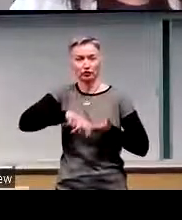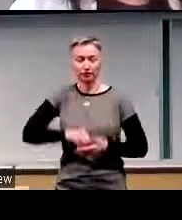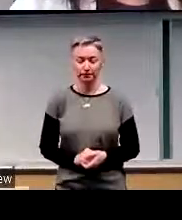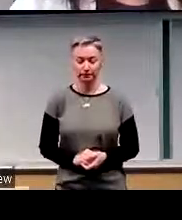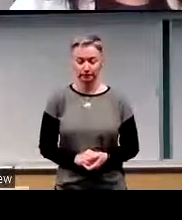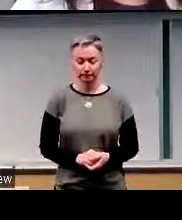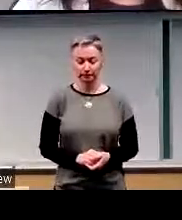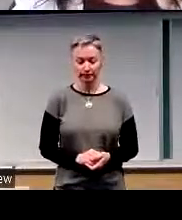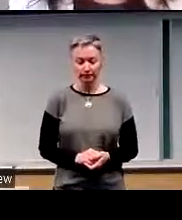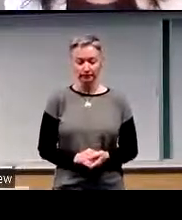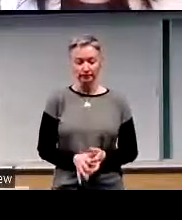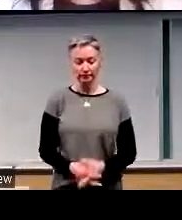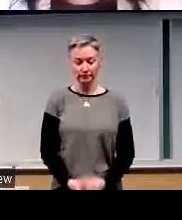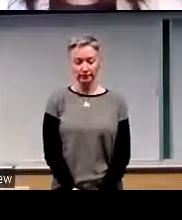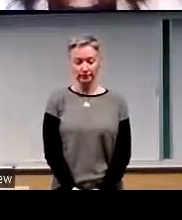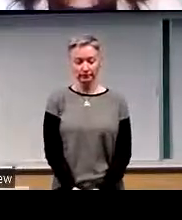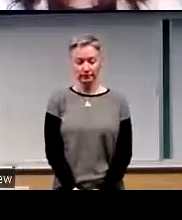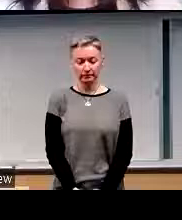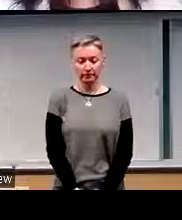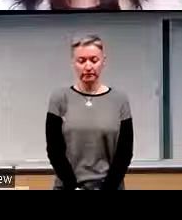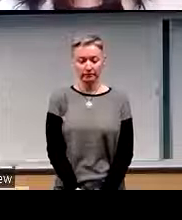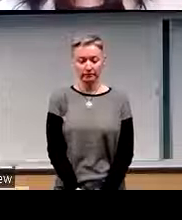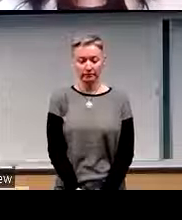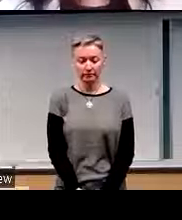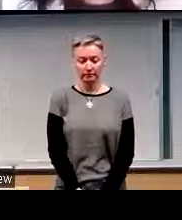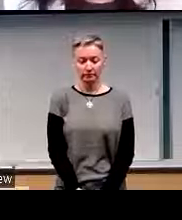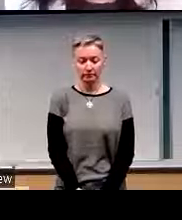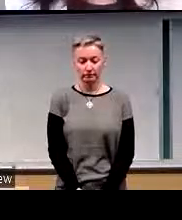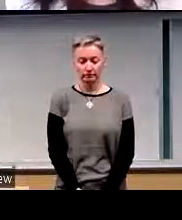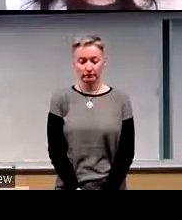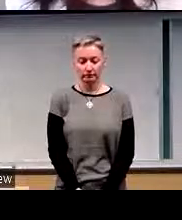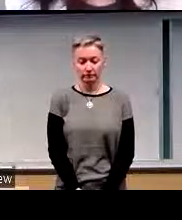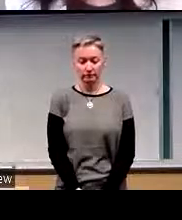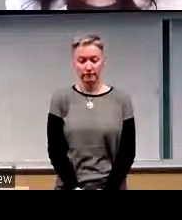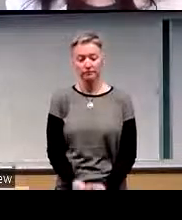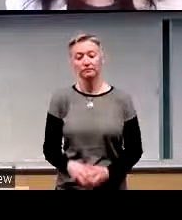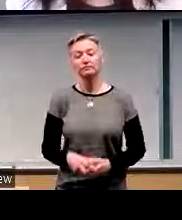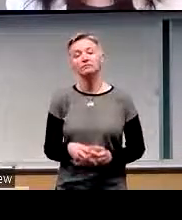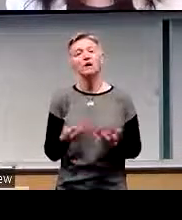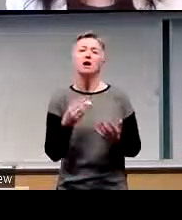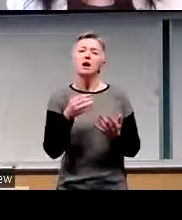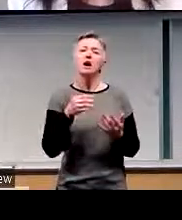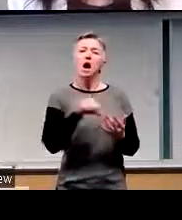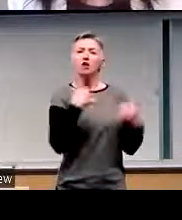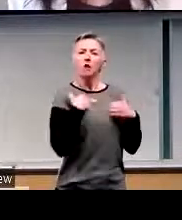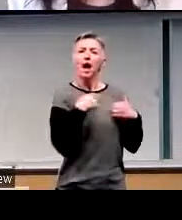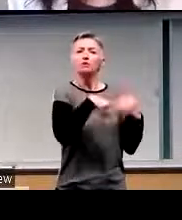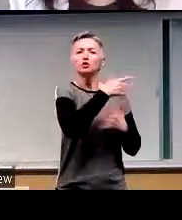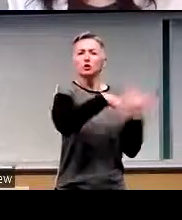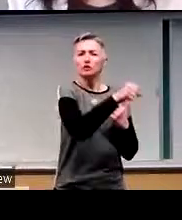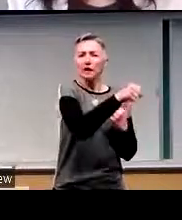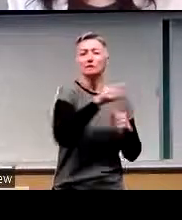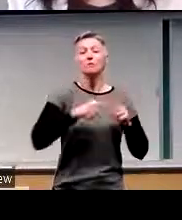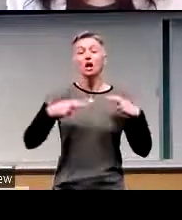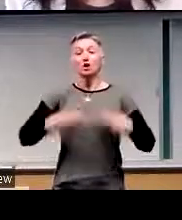So although there are other social species, humans are referred to as the